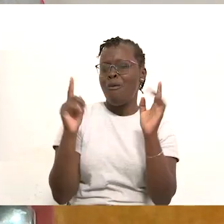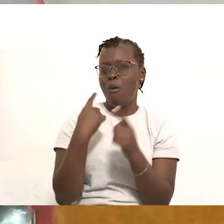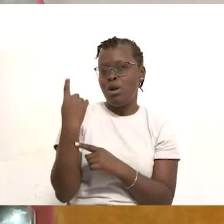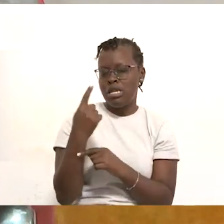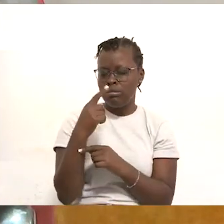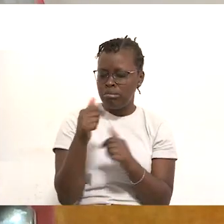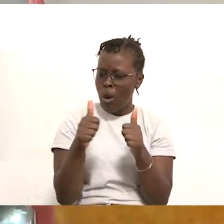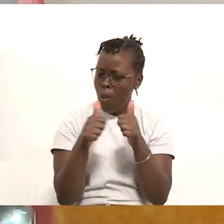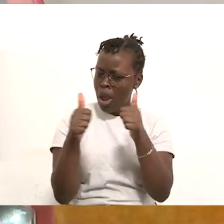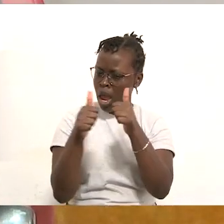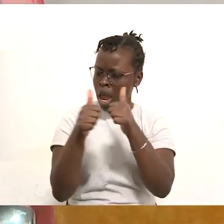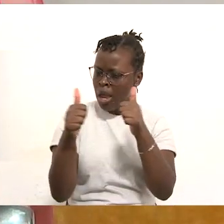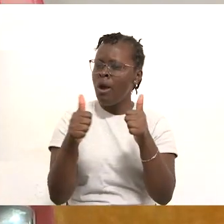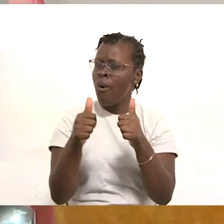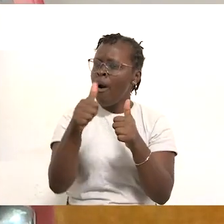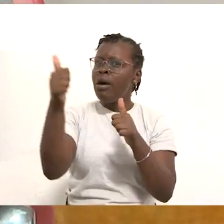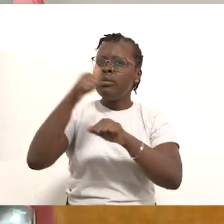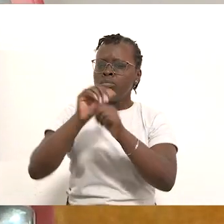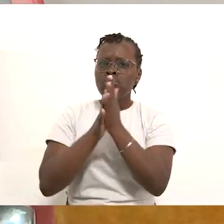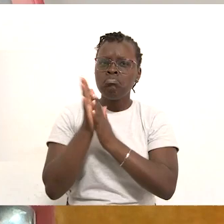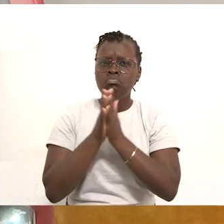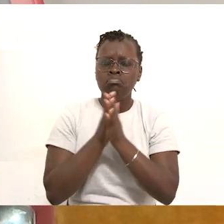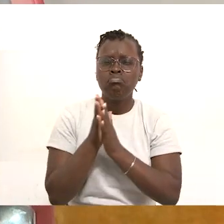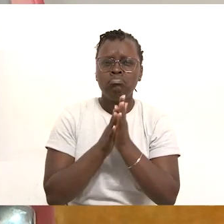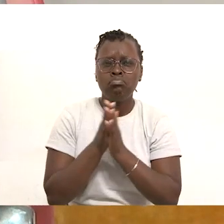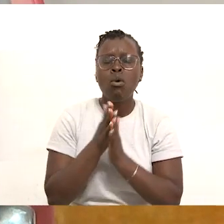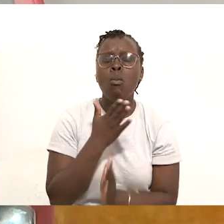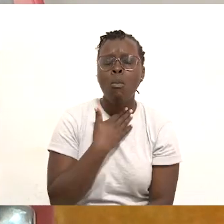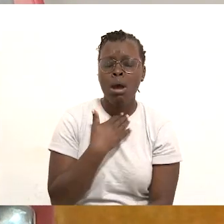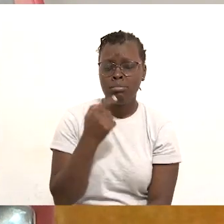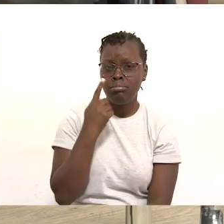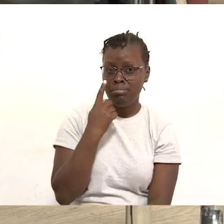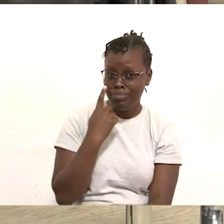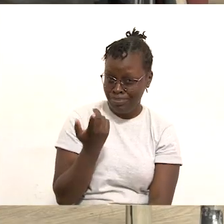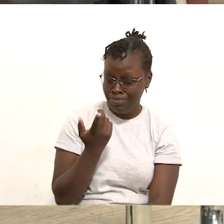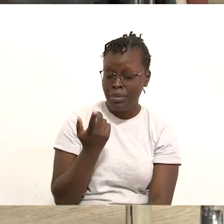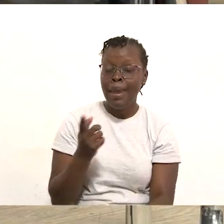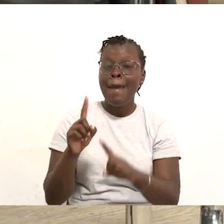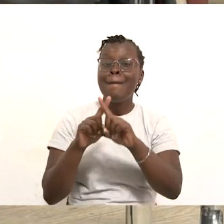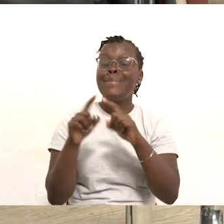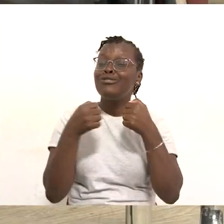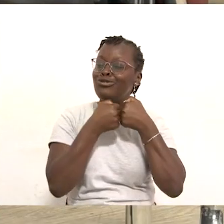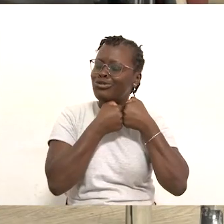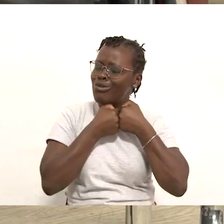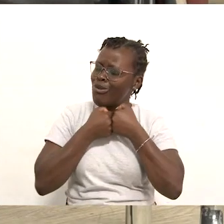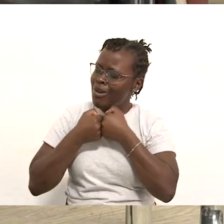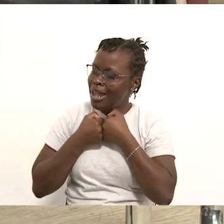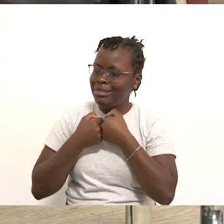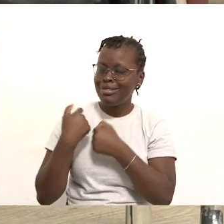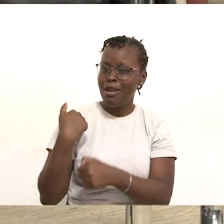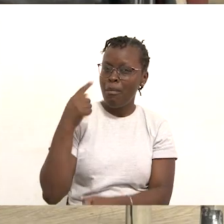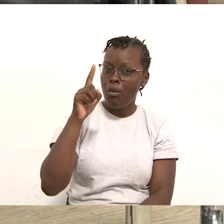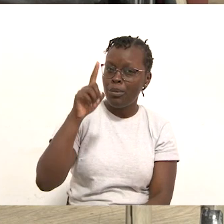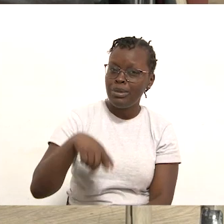really well, and other schools were really interested to install that in their schools. But the biggest challenge, as Dr. Aria